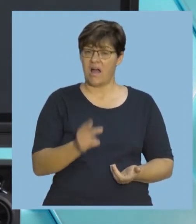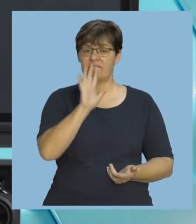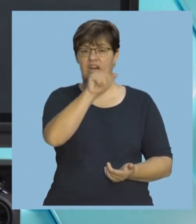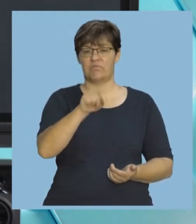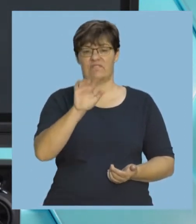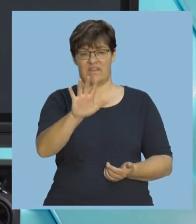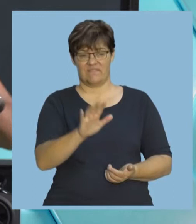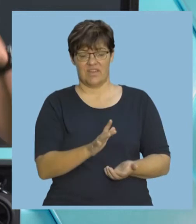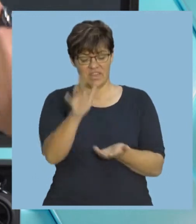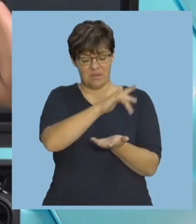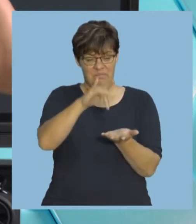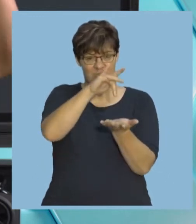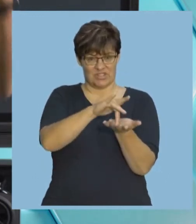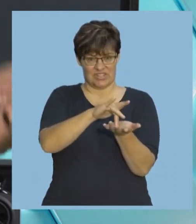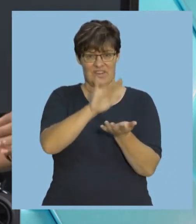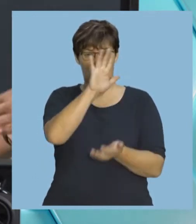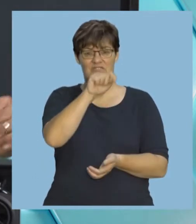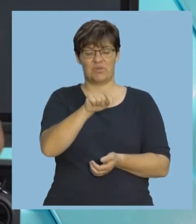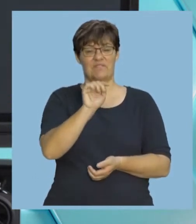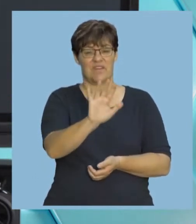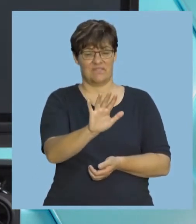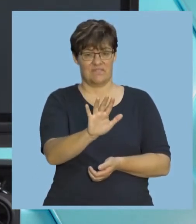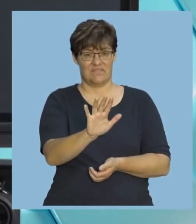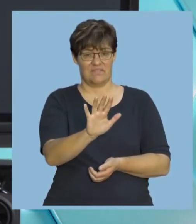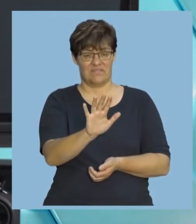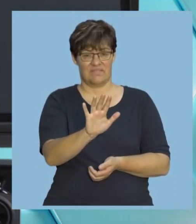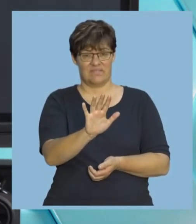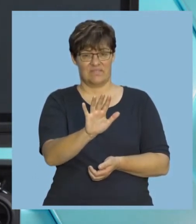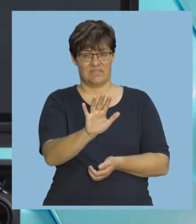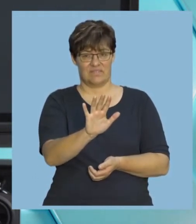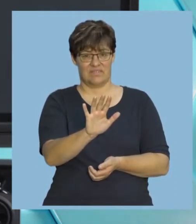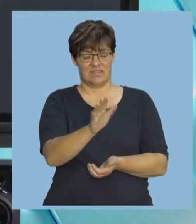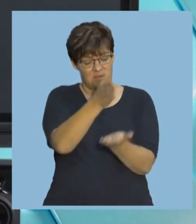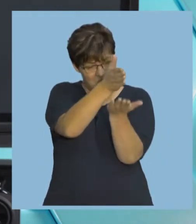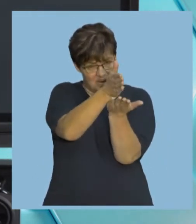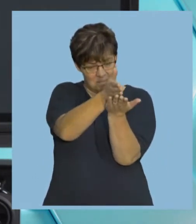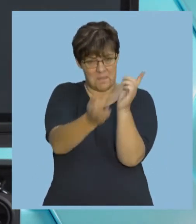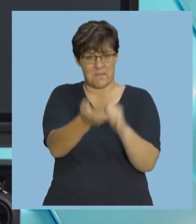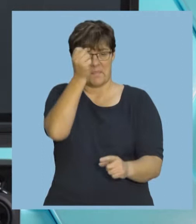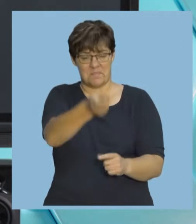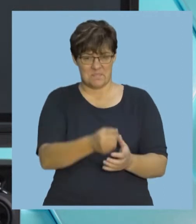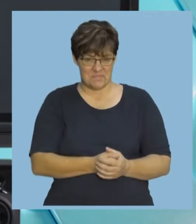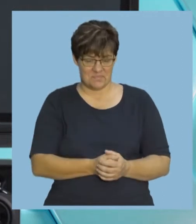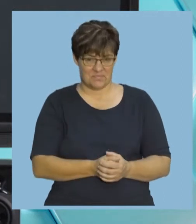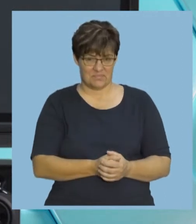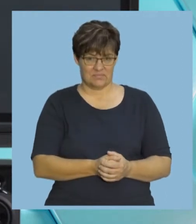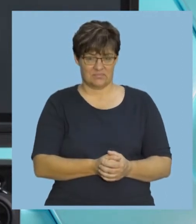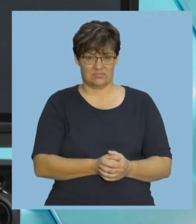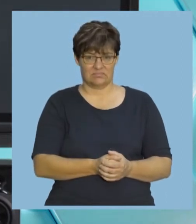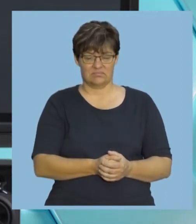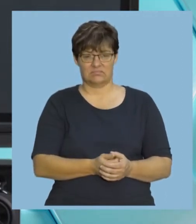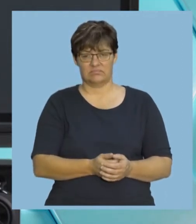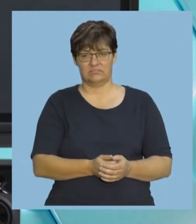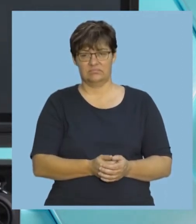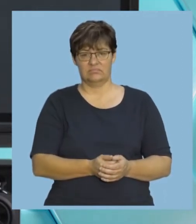will be 5.5. Then position 5.5, I'll find my median. I